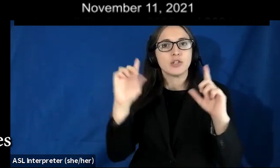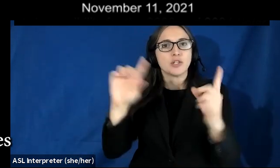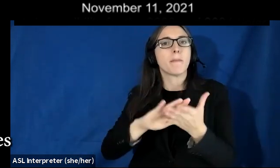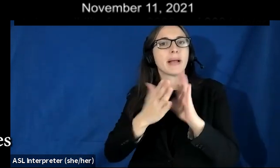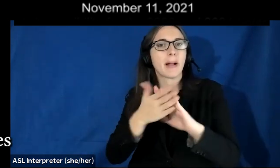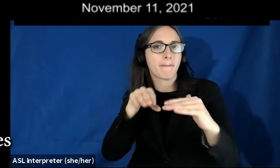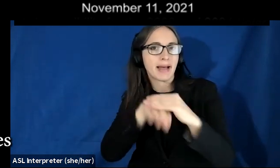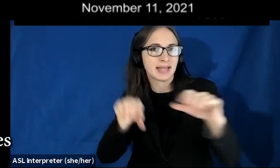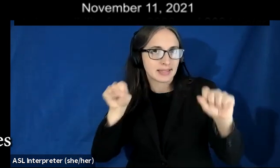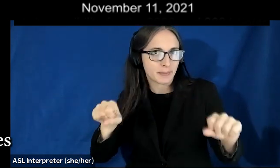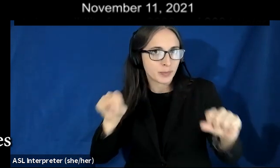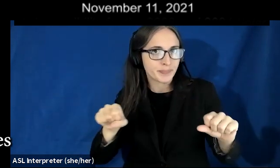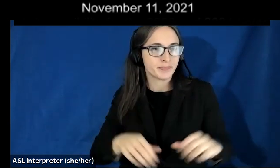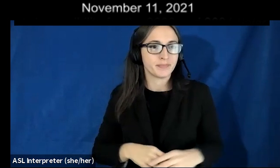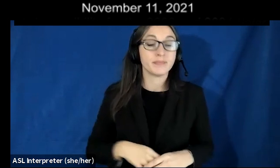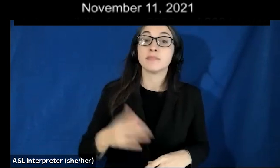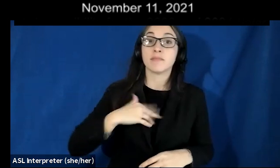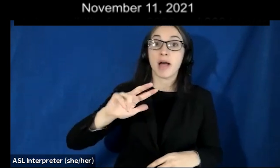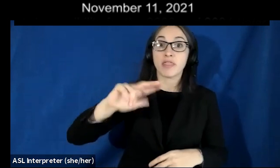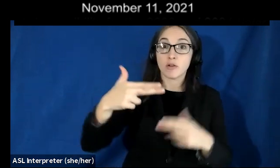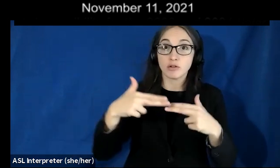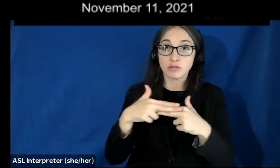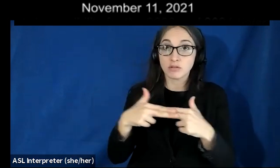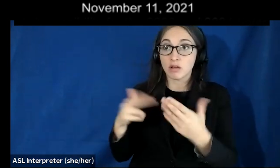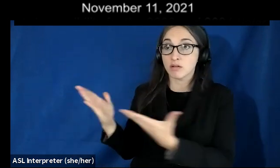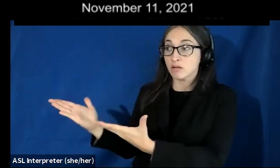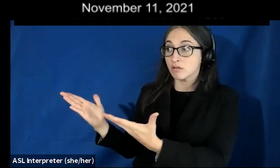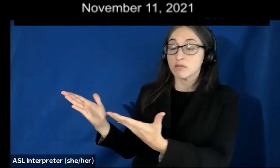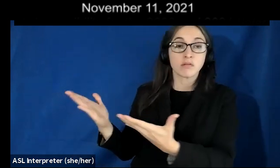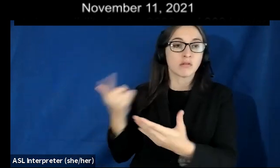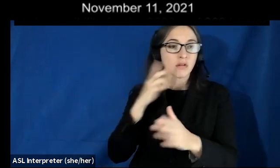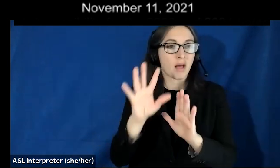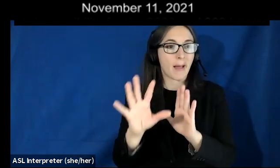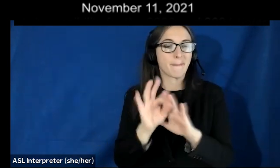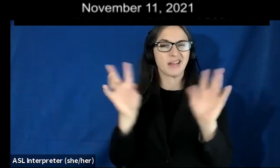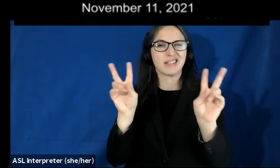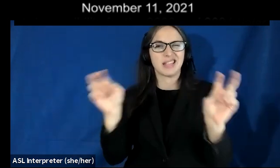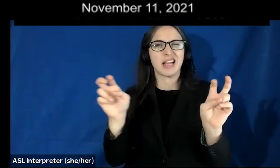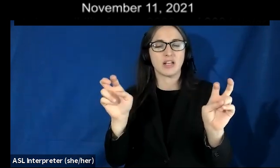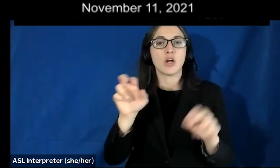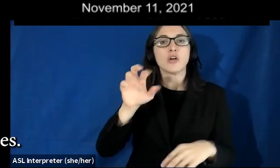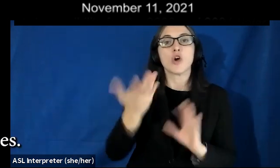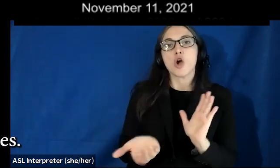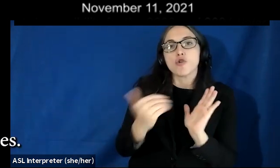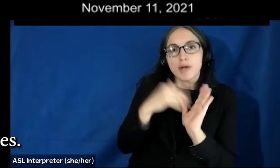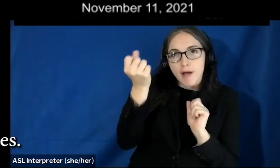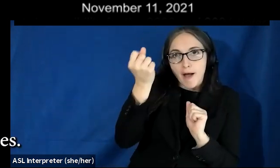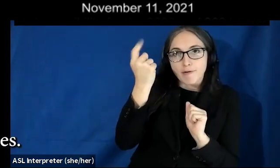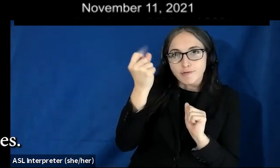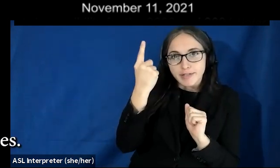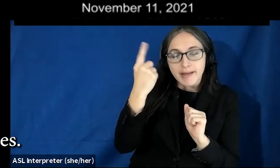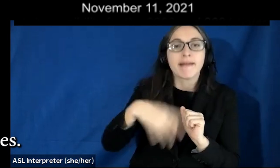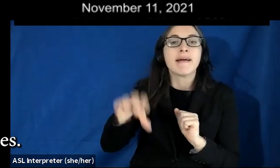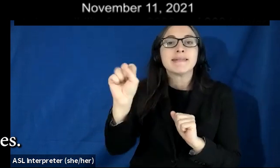As the title of my third slide, I choose Re-Understanding STEM Education. For this